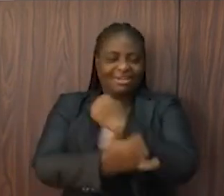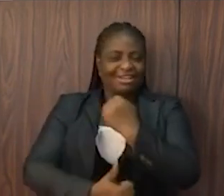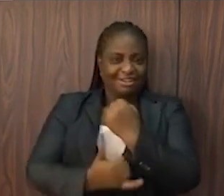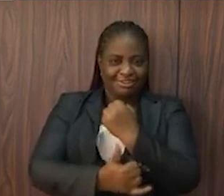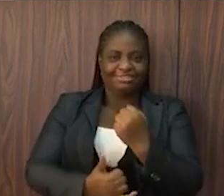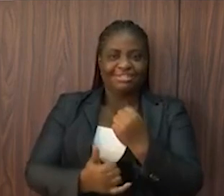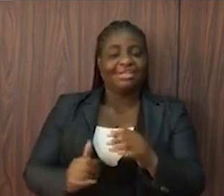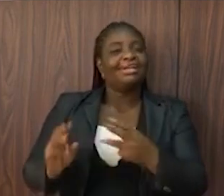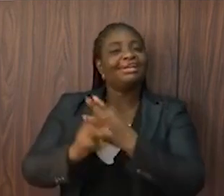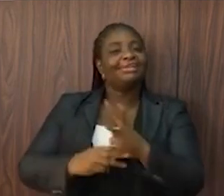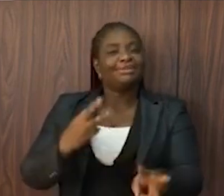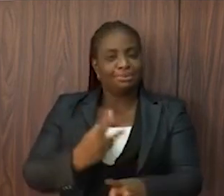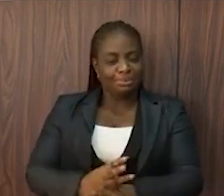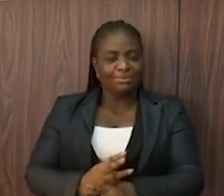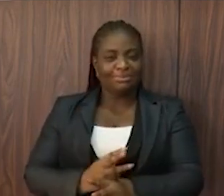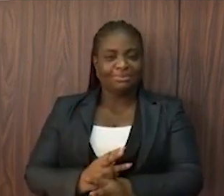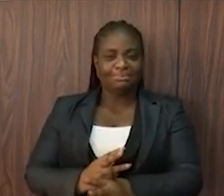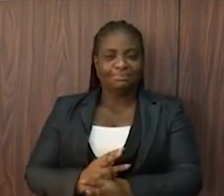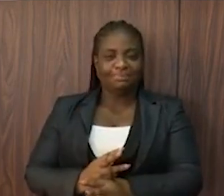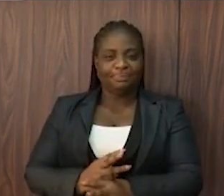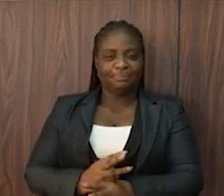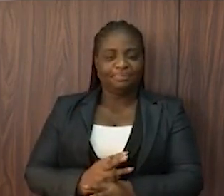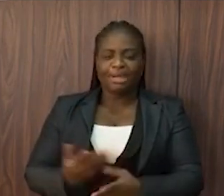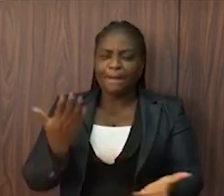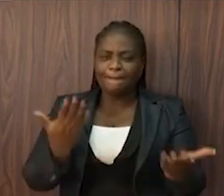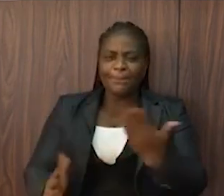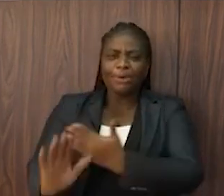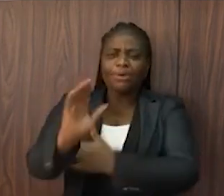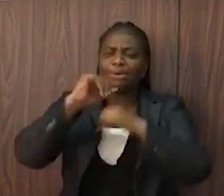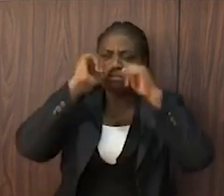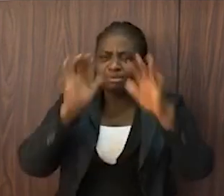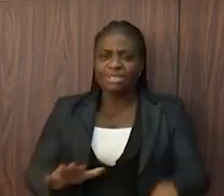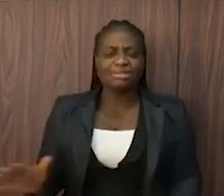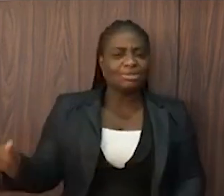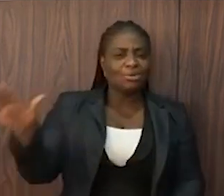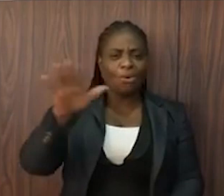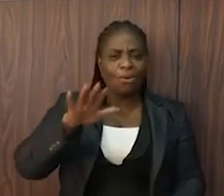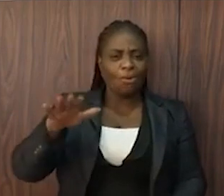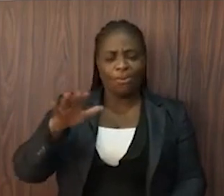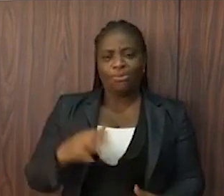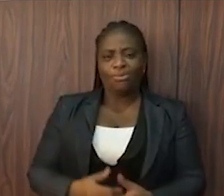in the world. May God bless us all in our homeland, Ghana,